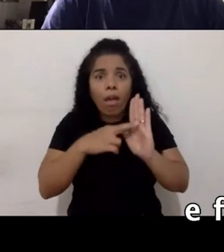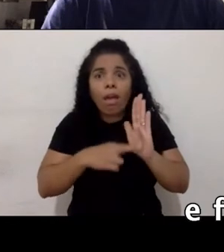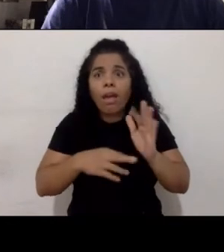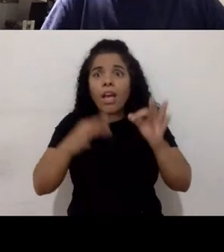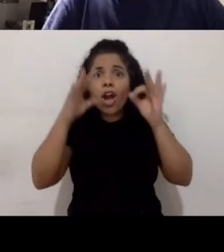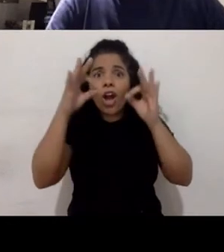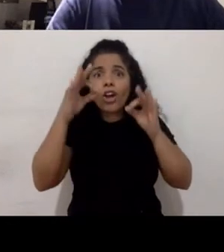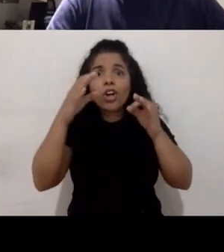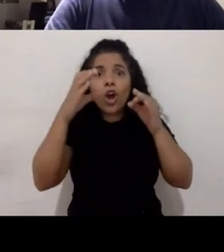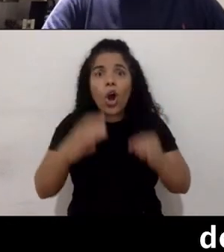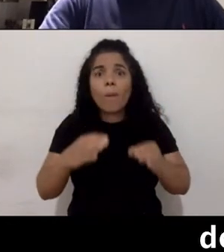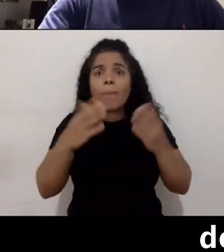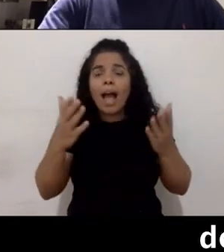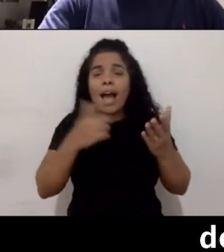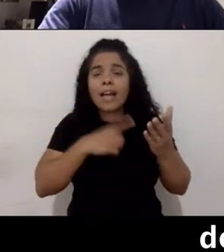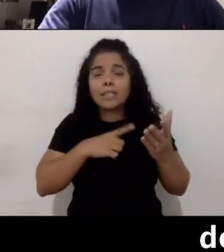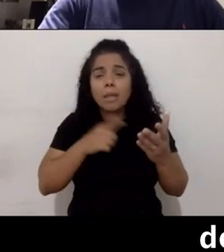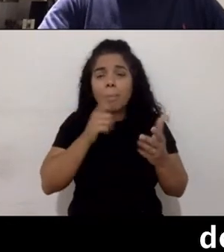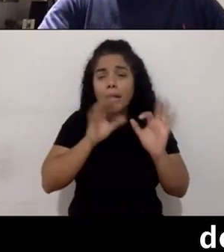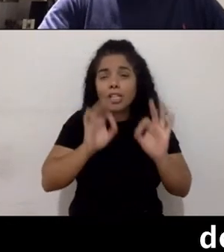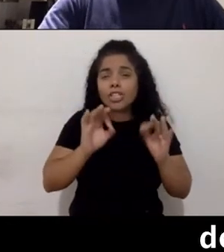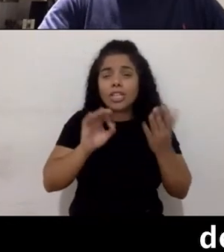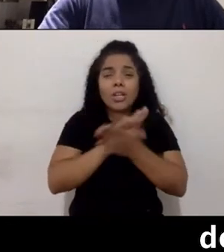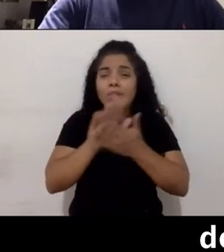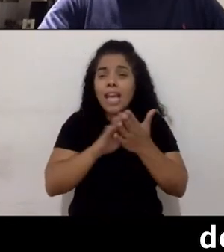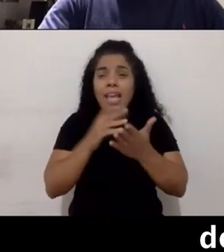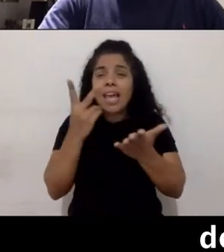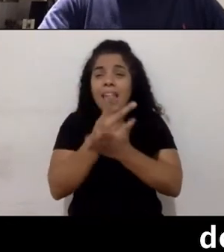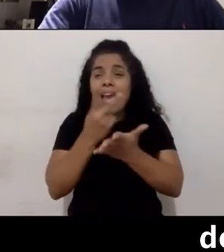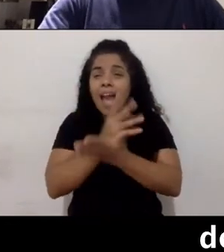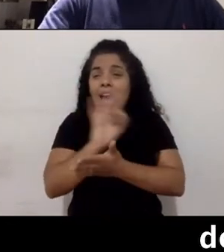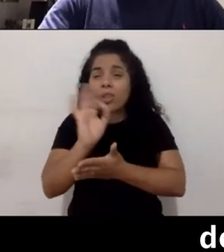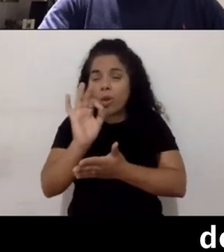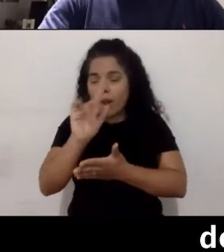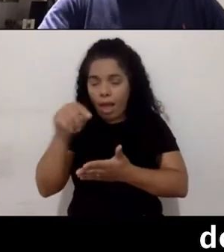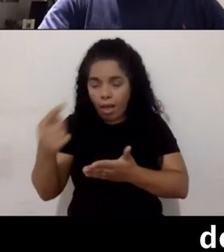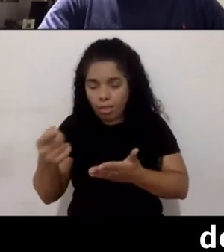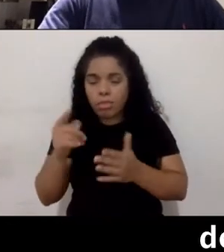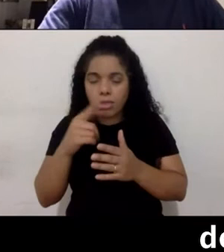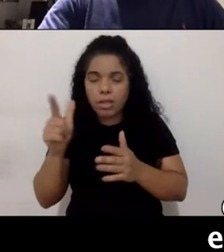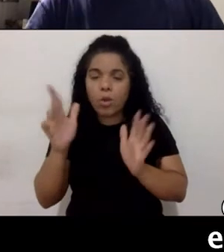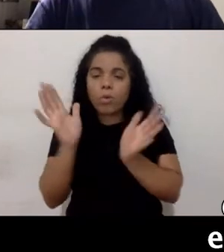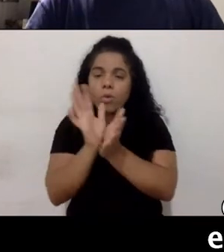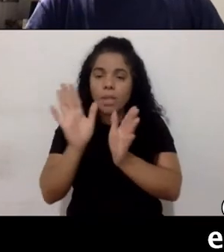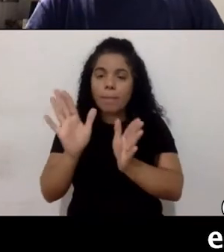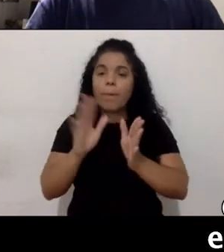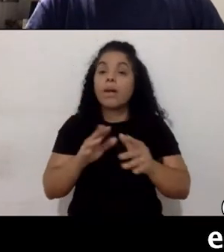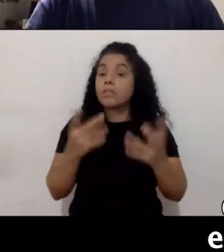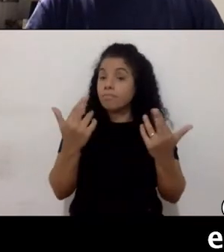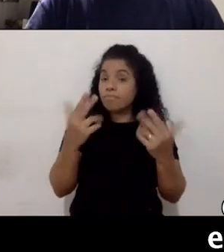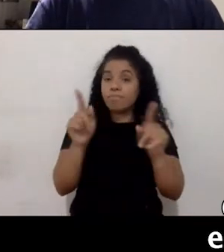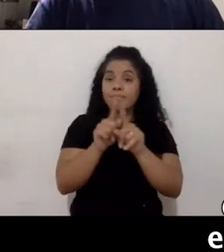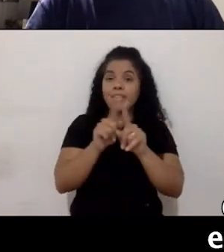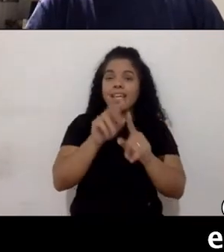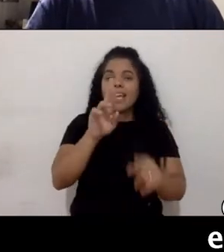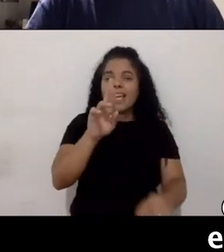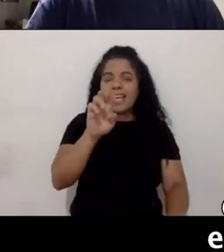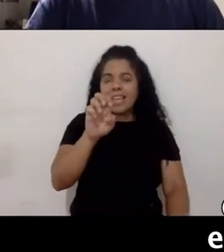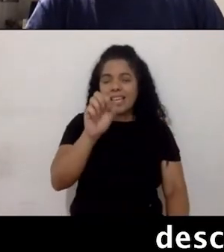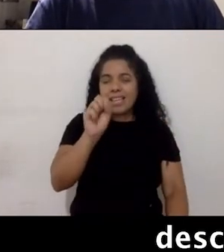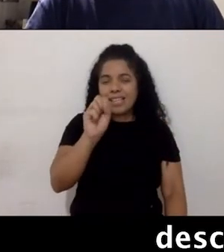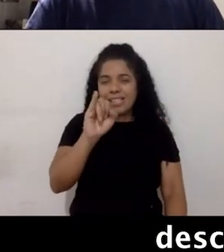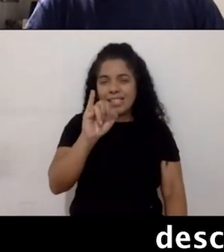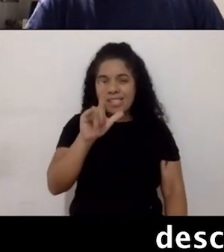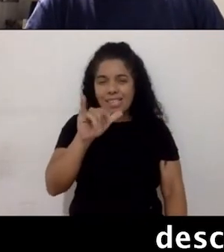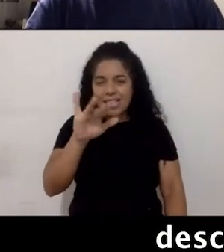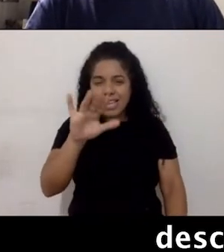that. And then similarly with resilience, the idea that there are different parts of our system that we might need to scale differently.